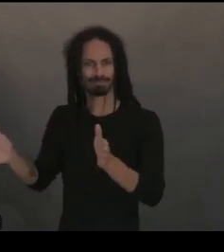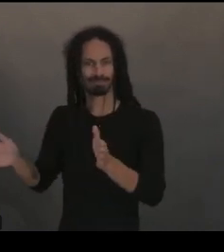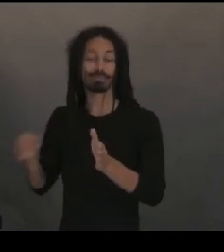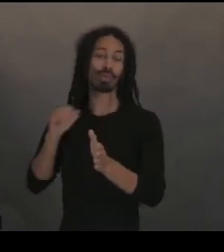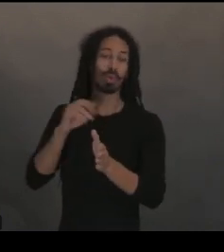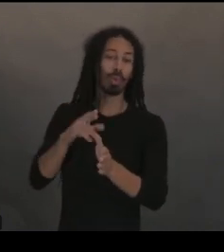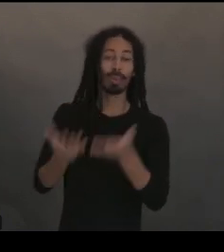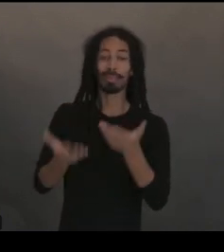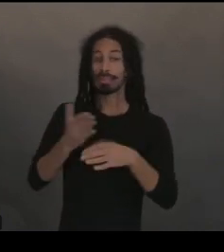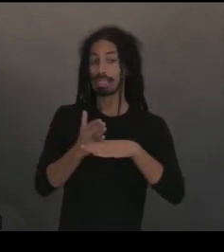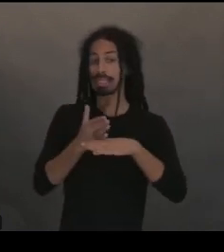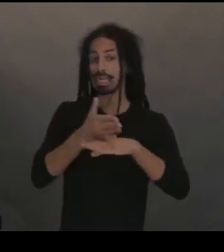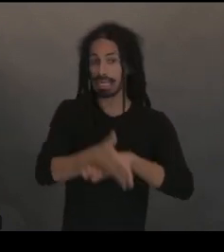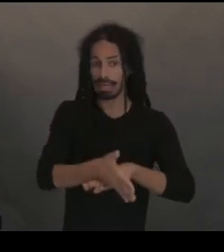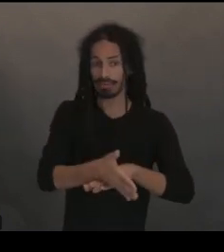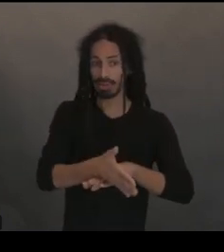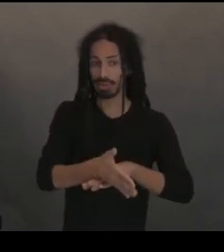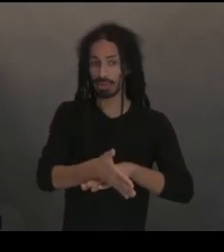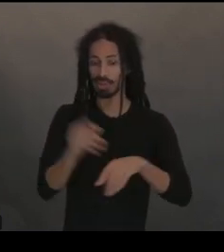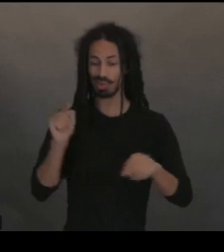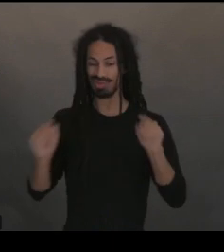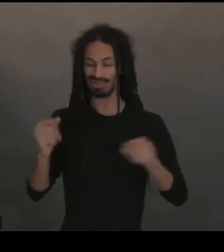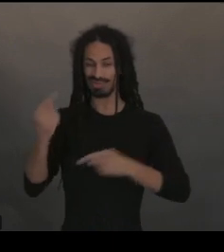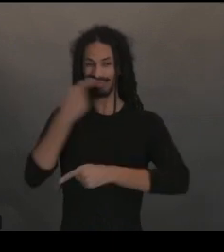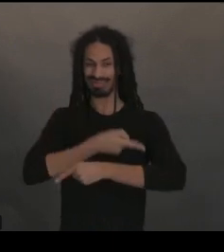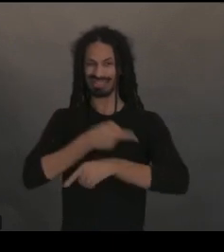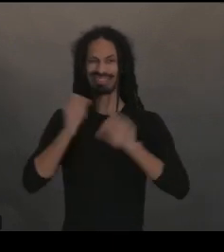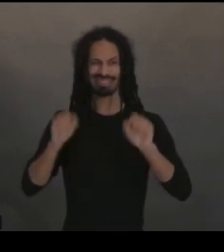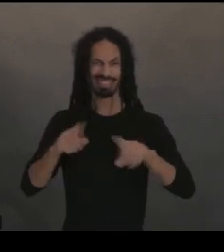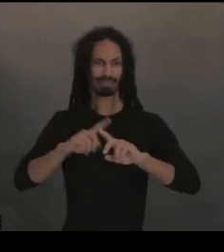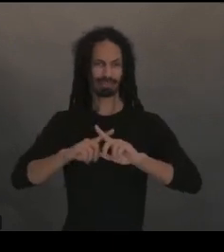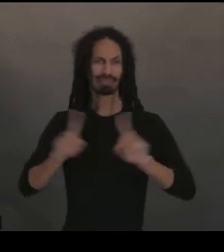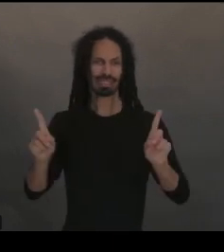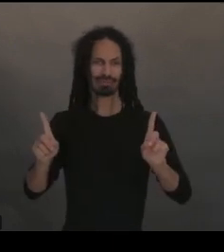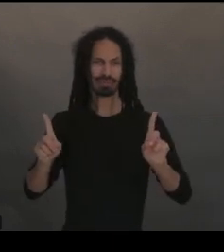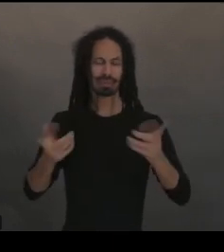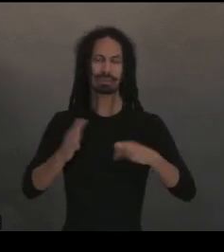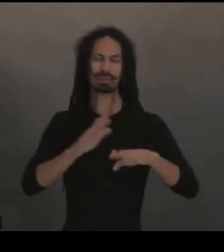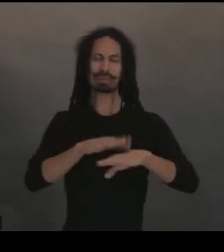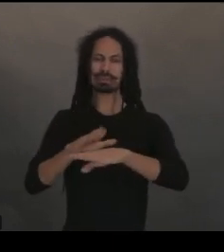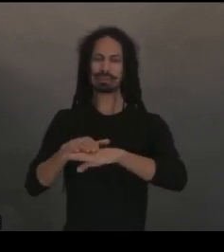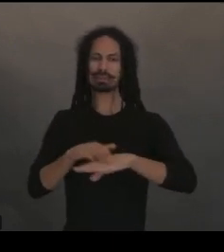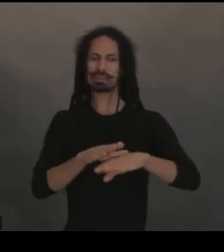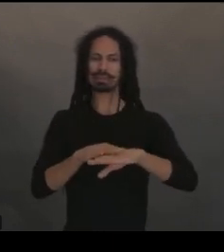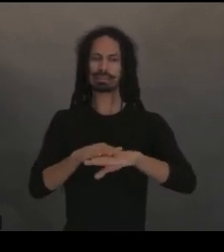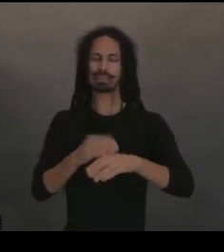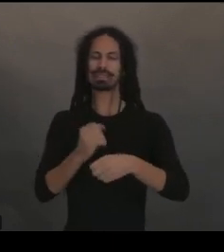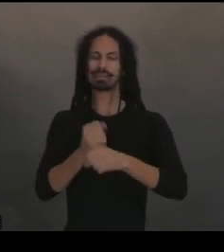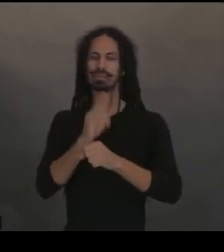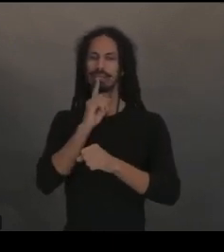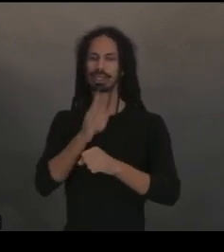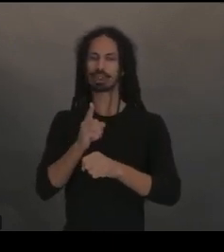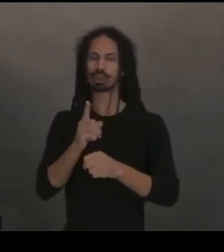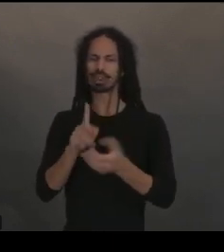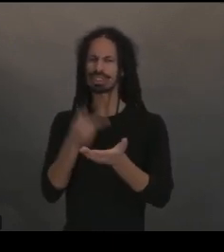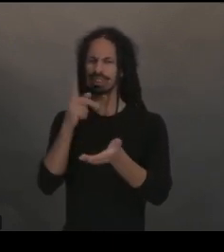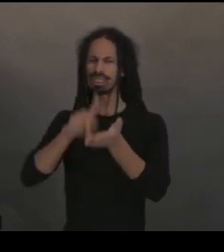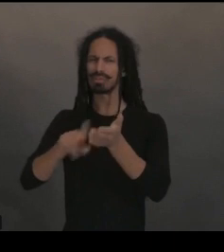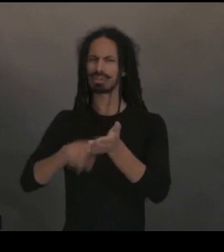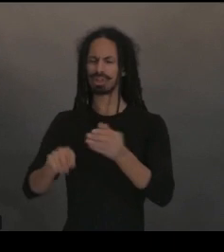online after the journal has been published. So always double check if those